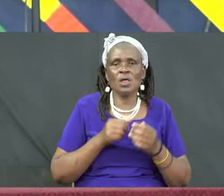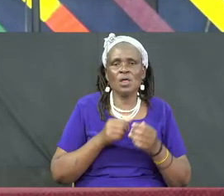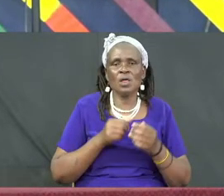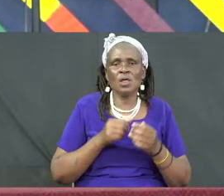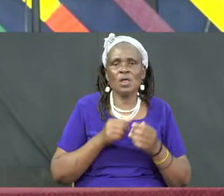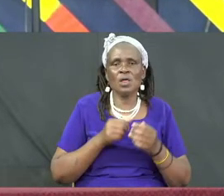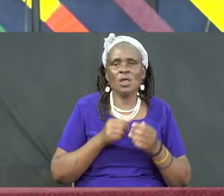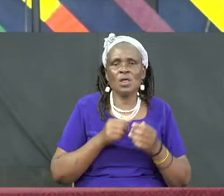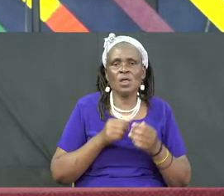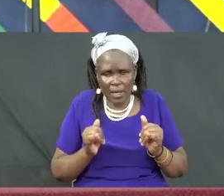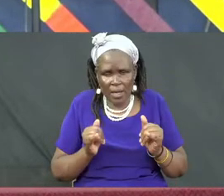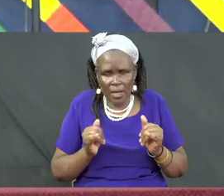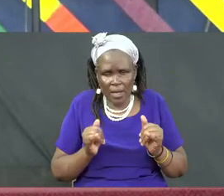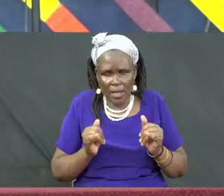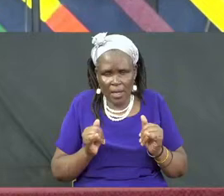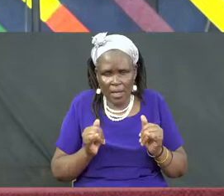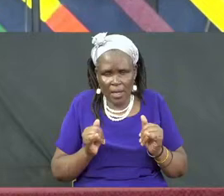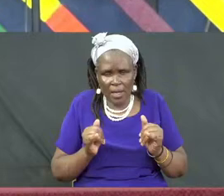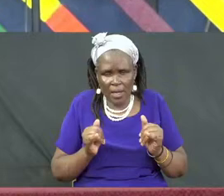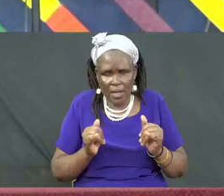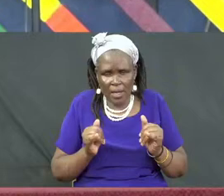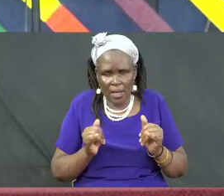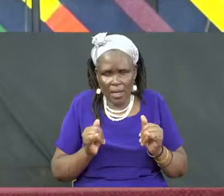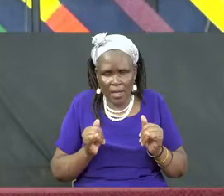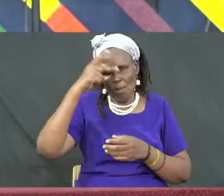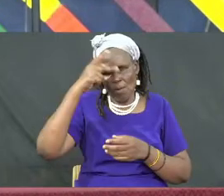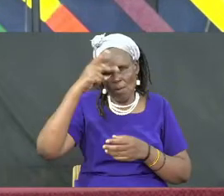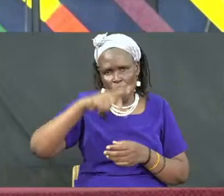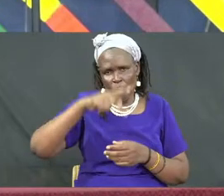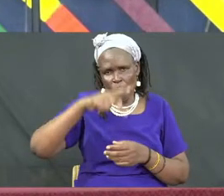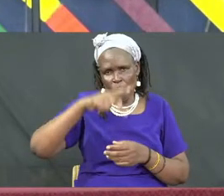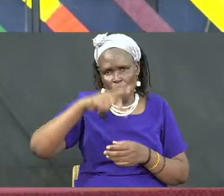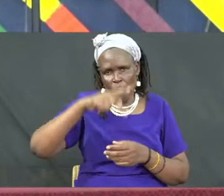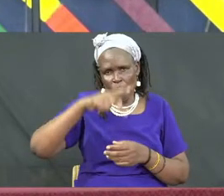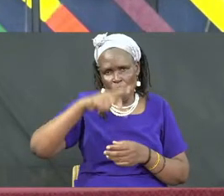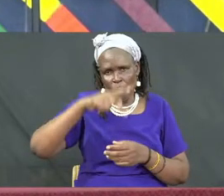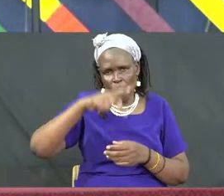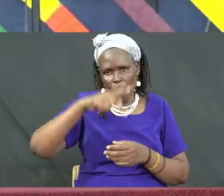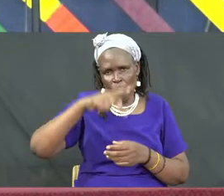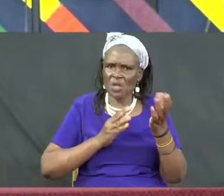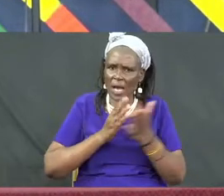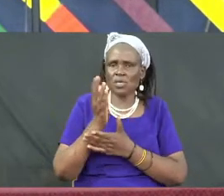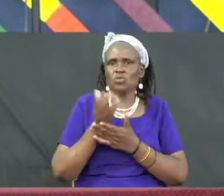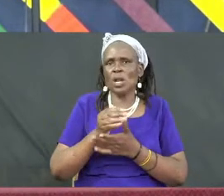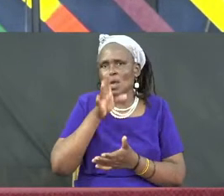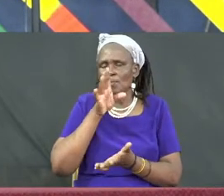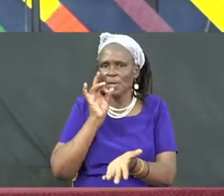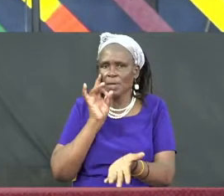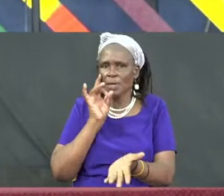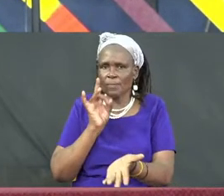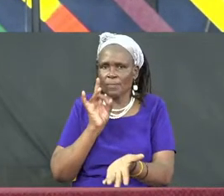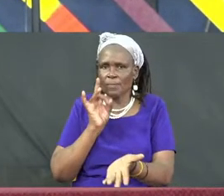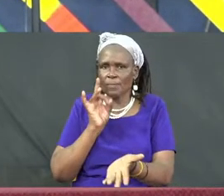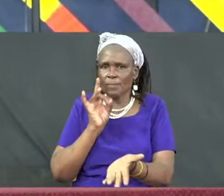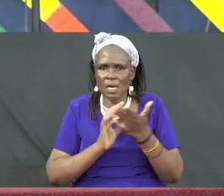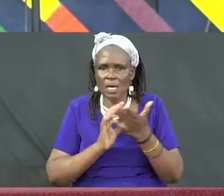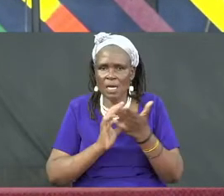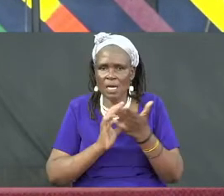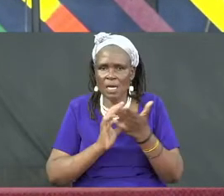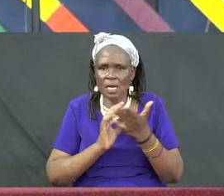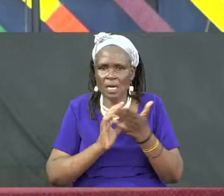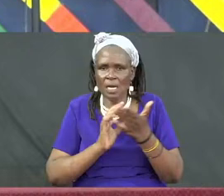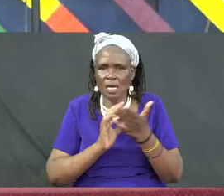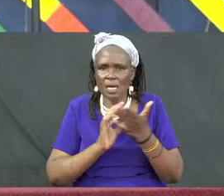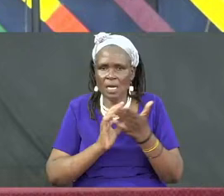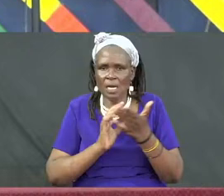and you'll be summoned by HR. By policy, you can actually be released. Some of us are in business, and the kind of industry